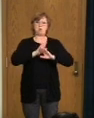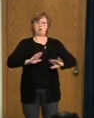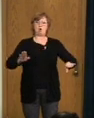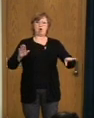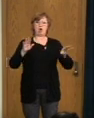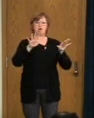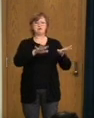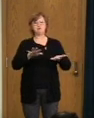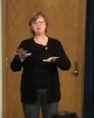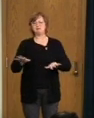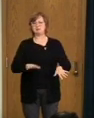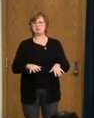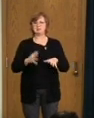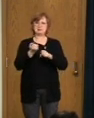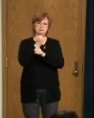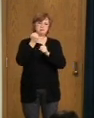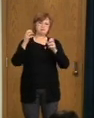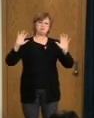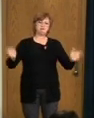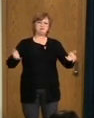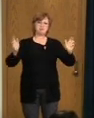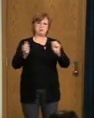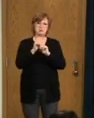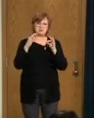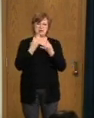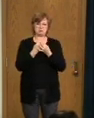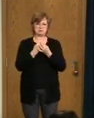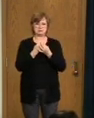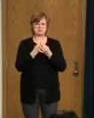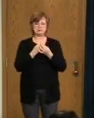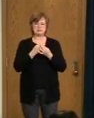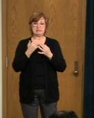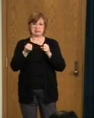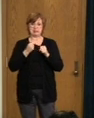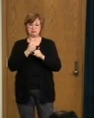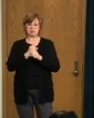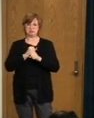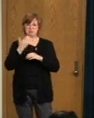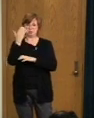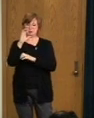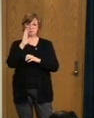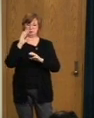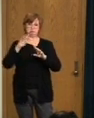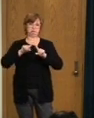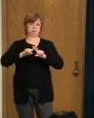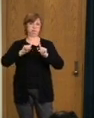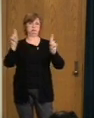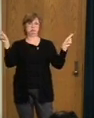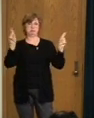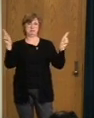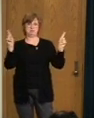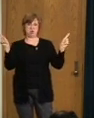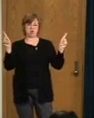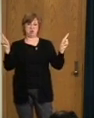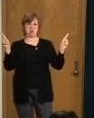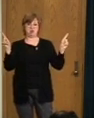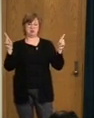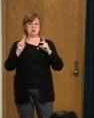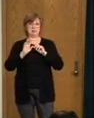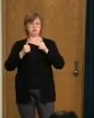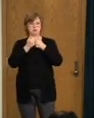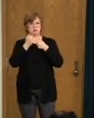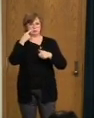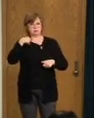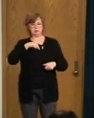season, and I know this is going to be different and it's going to be very challenging for many of us. But this needs to be a much